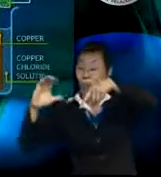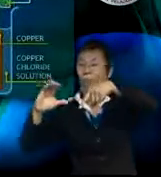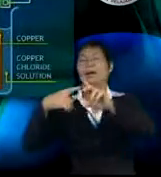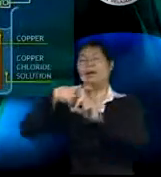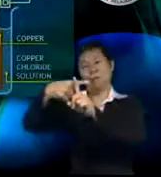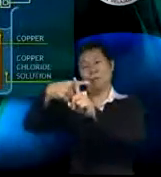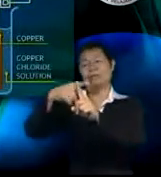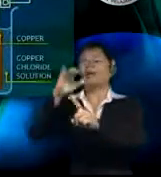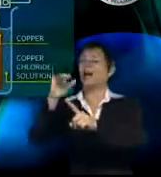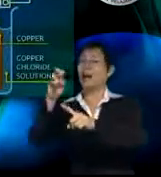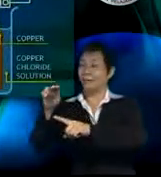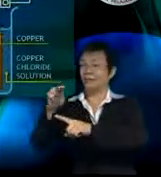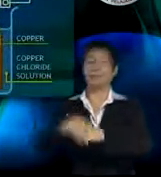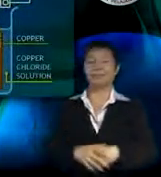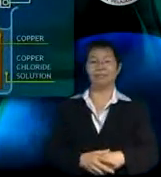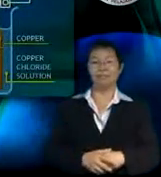ions.